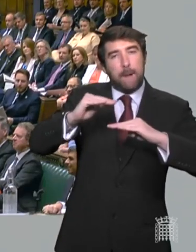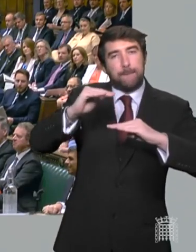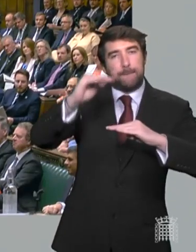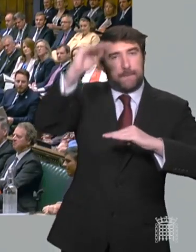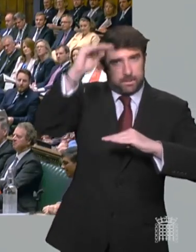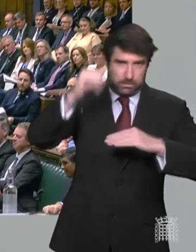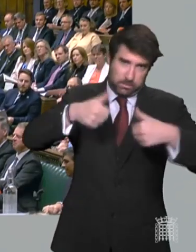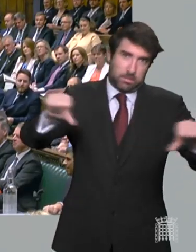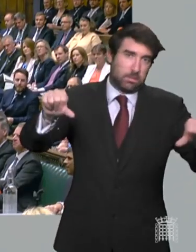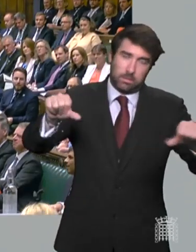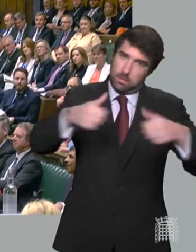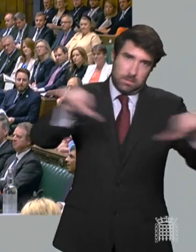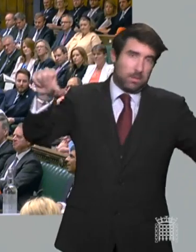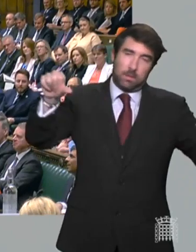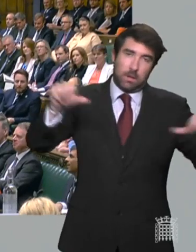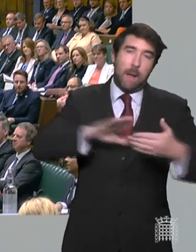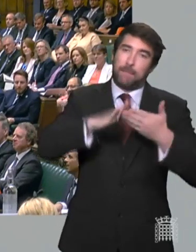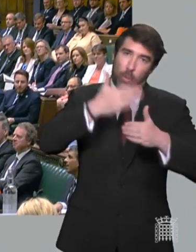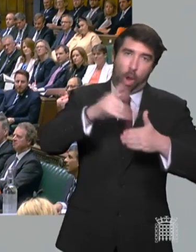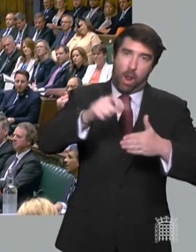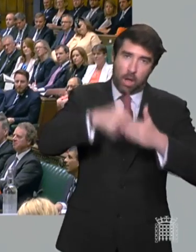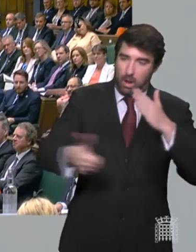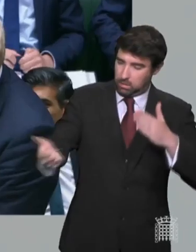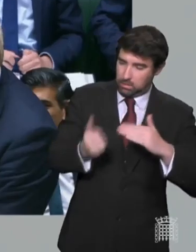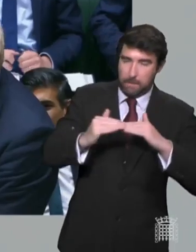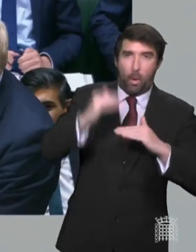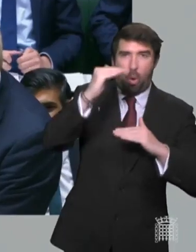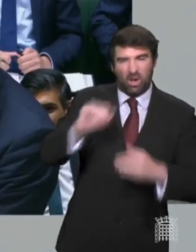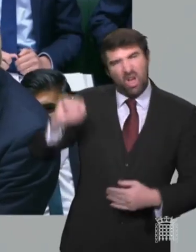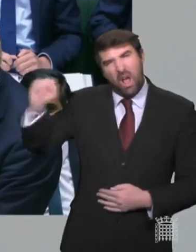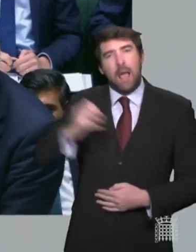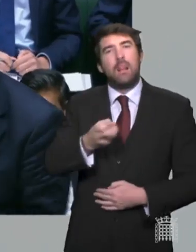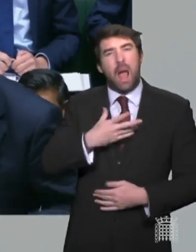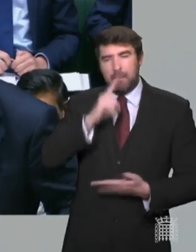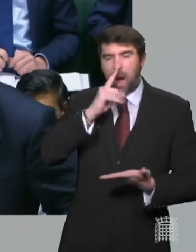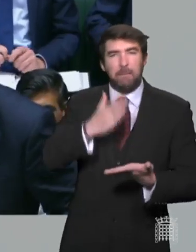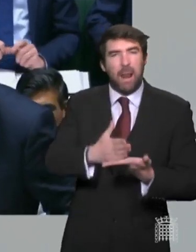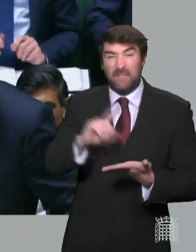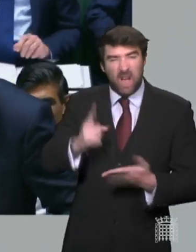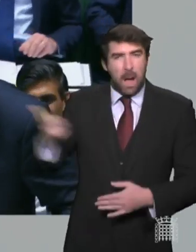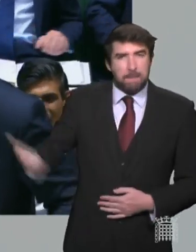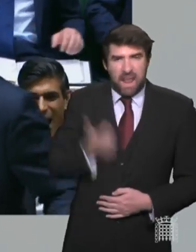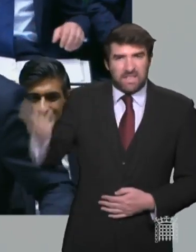Wages are rising for the lower paid. They believe in welfare. We believe in higher wages and higher